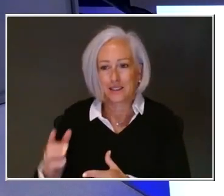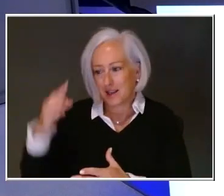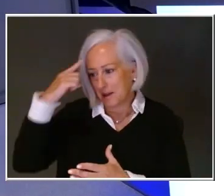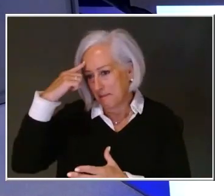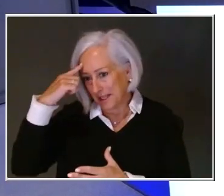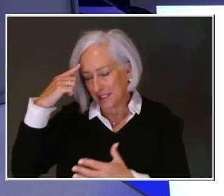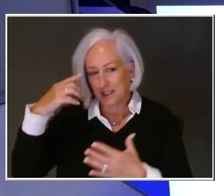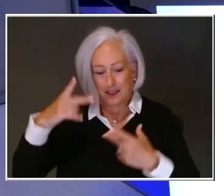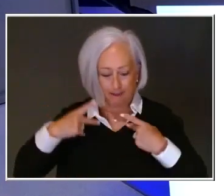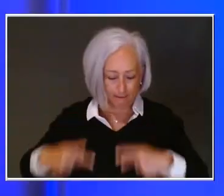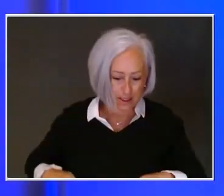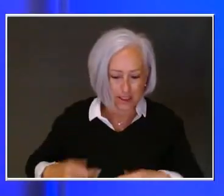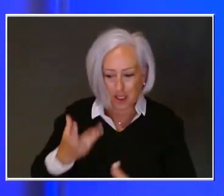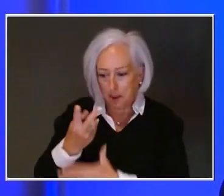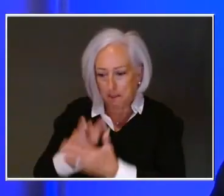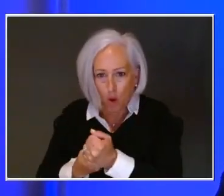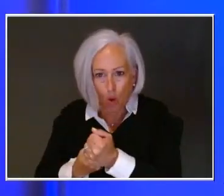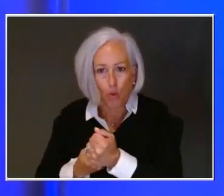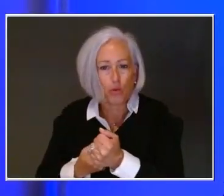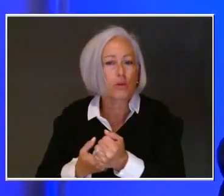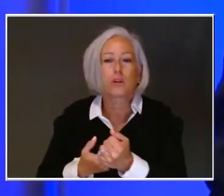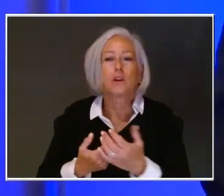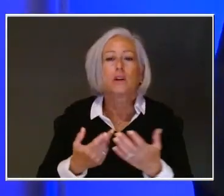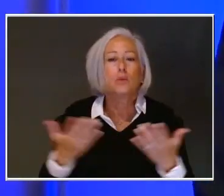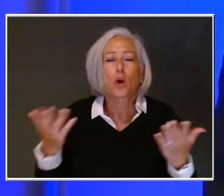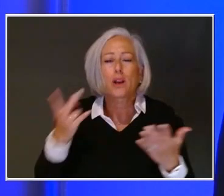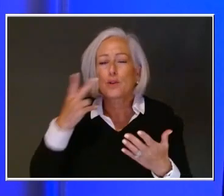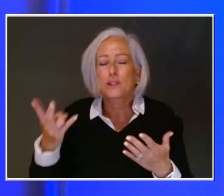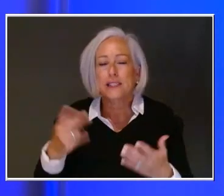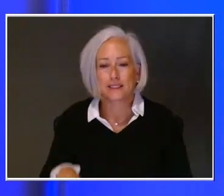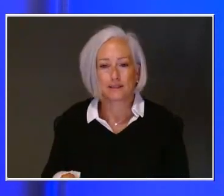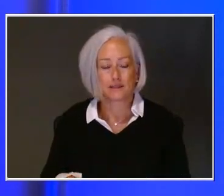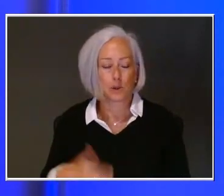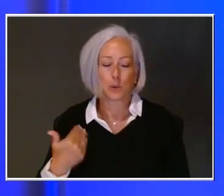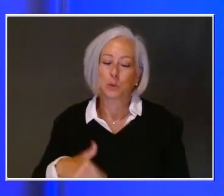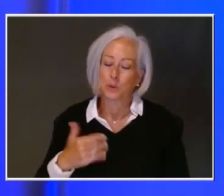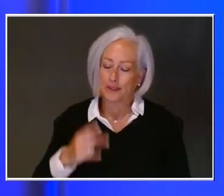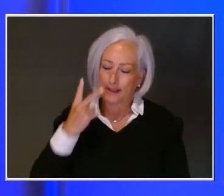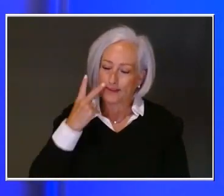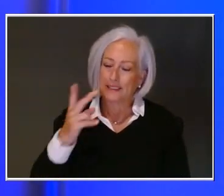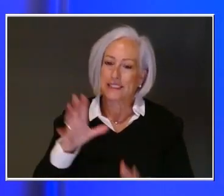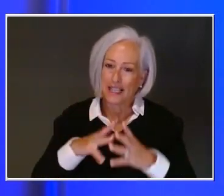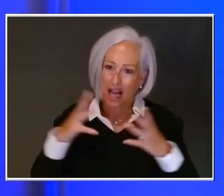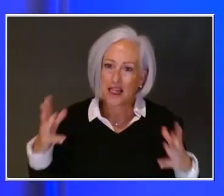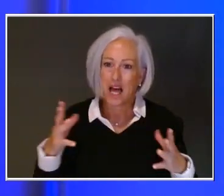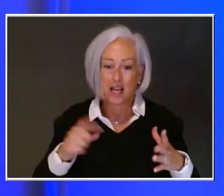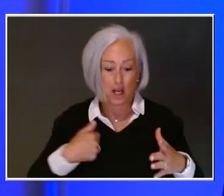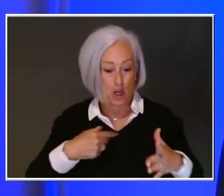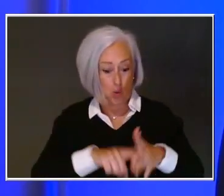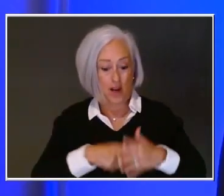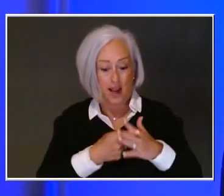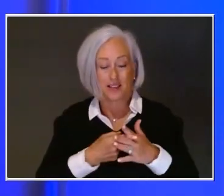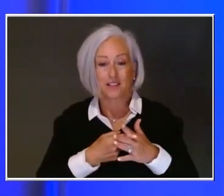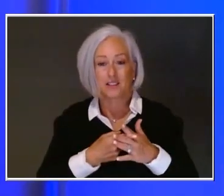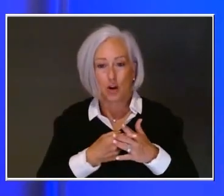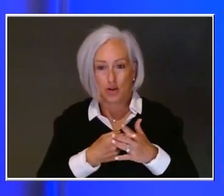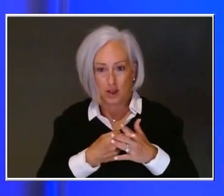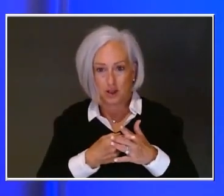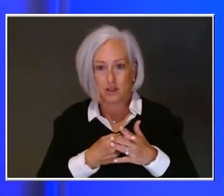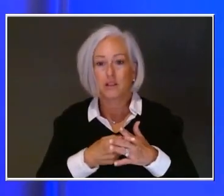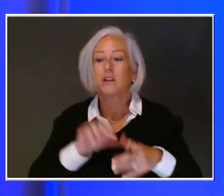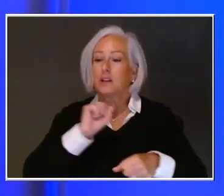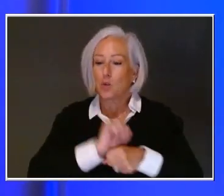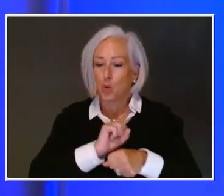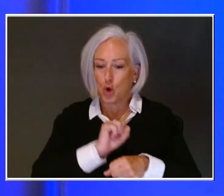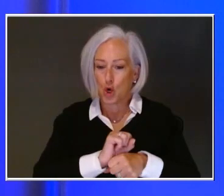Well, I've seen a lot. When we first started out, I was at a high school in Texas,